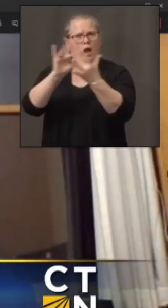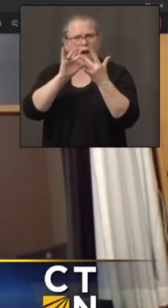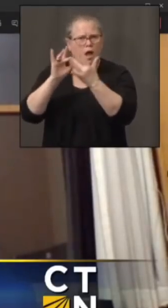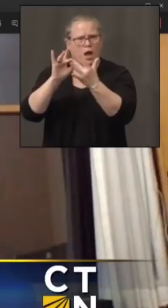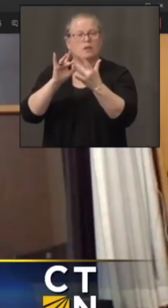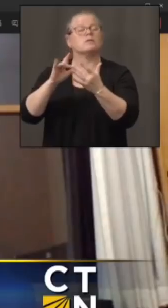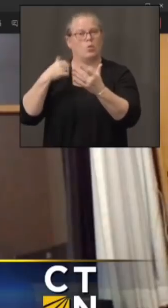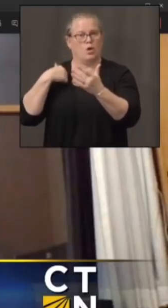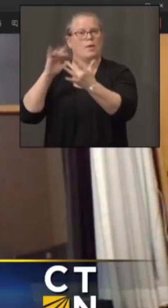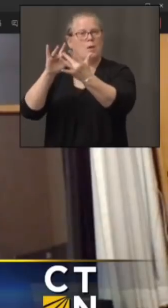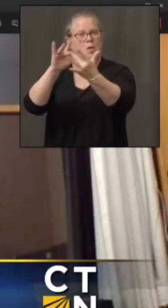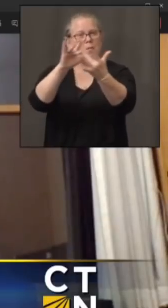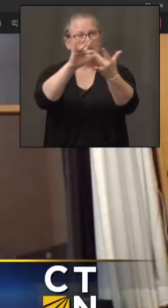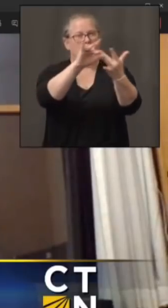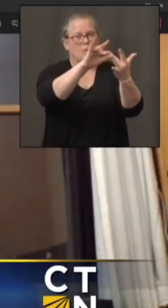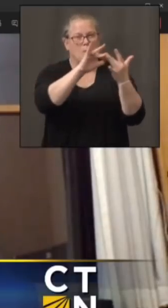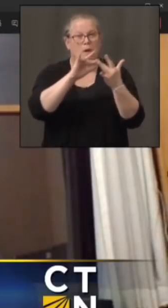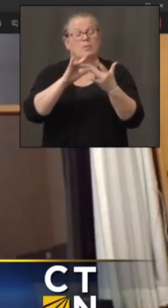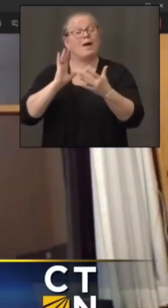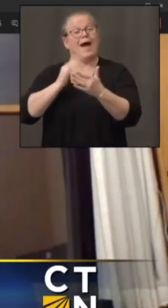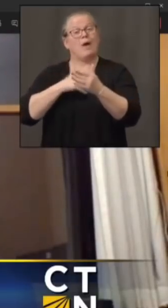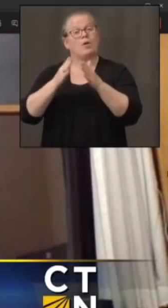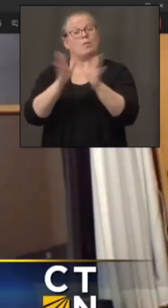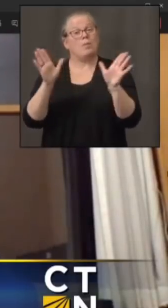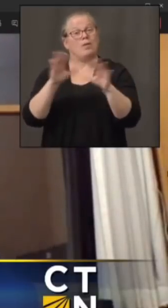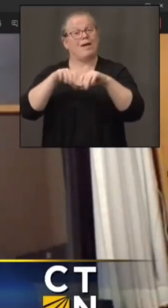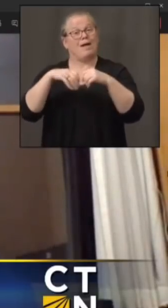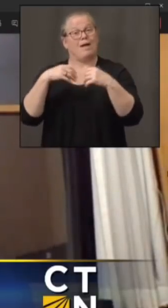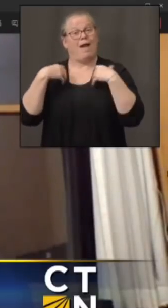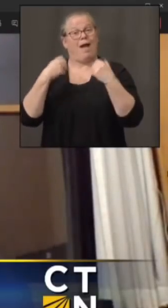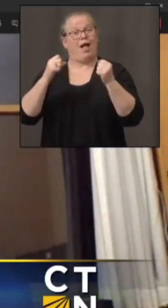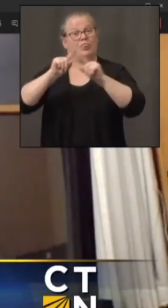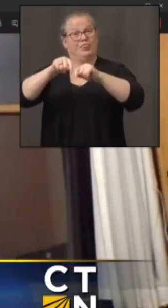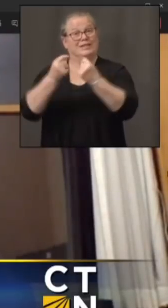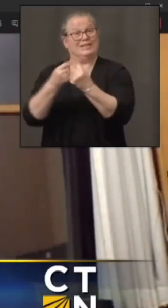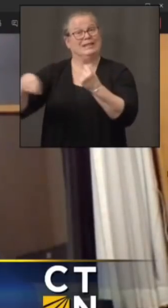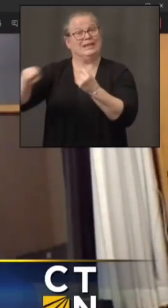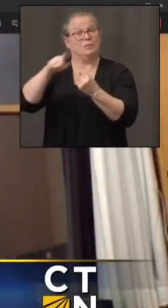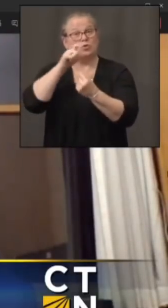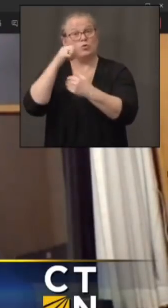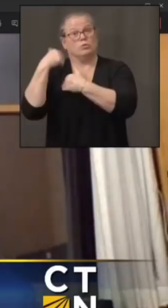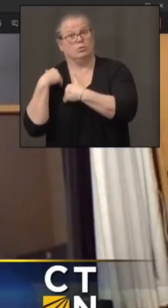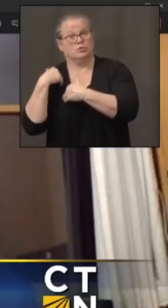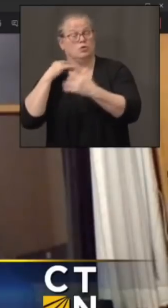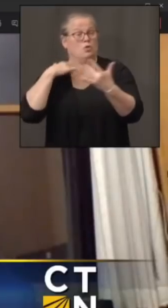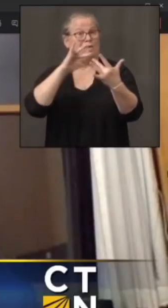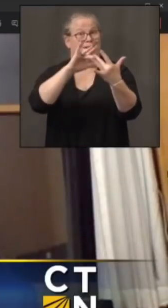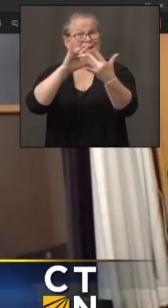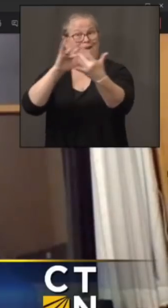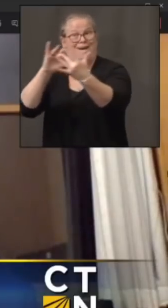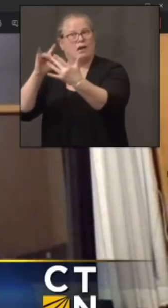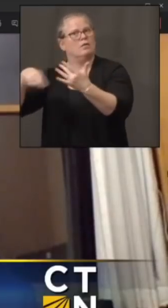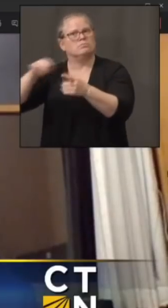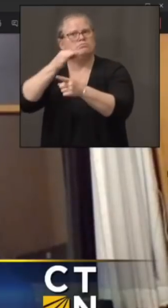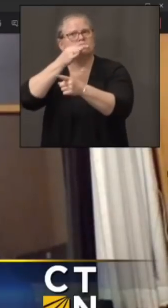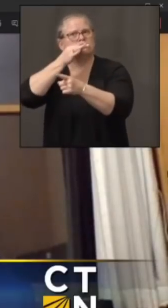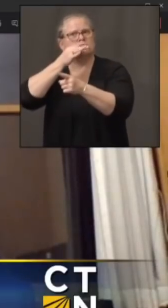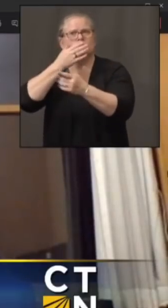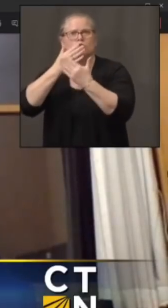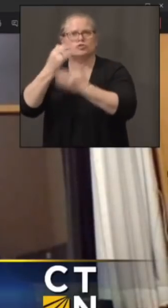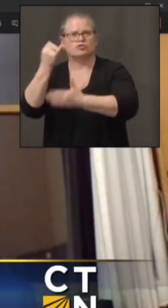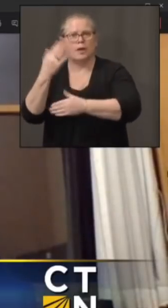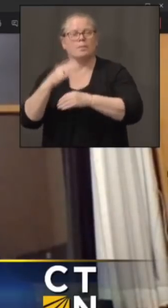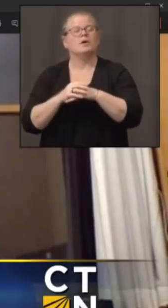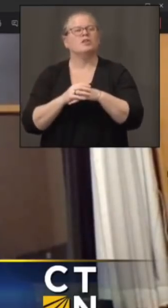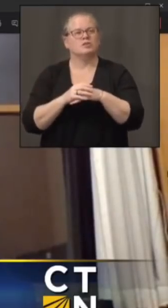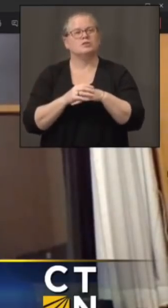phenomenal job keeping up with that. And then we've been successfully able to reach and interview about 2/3 of those